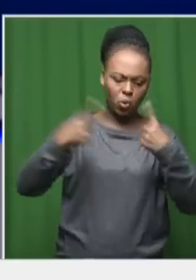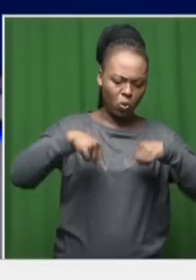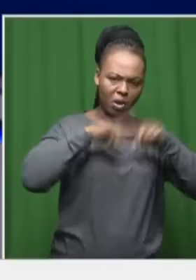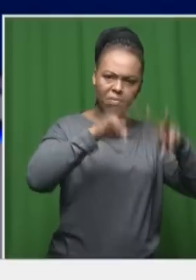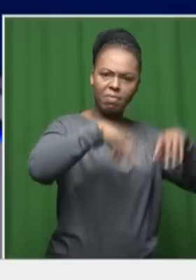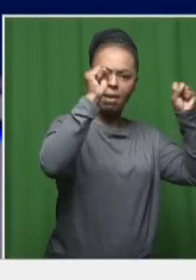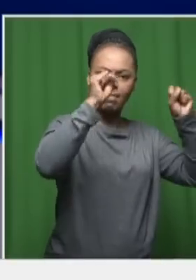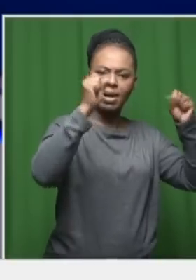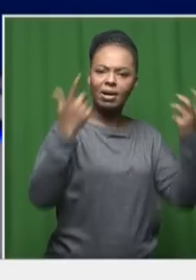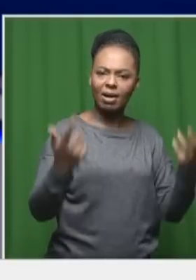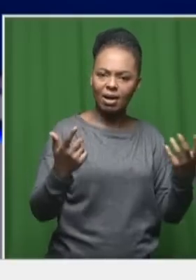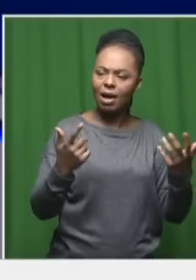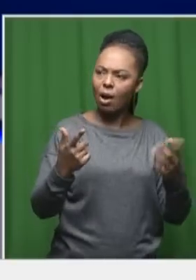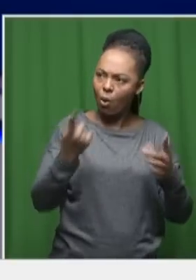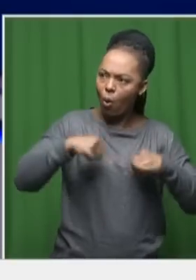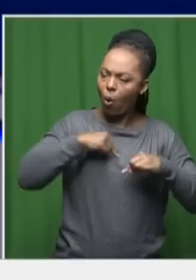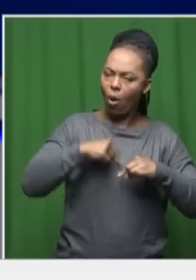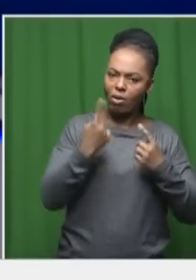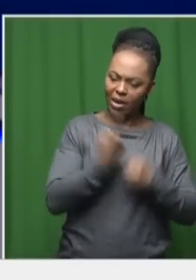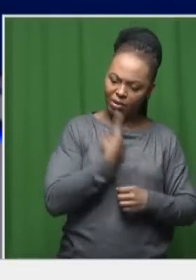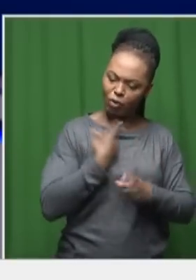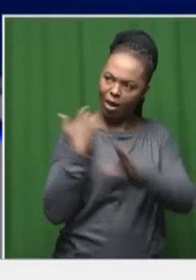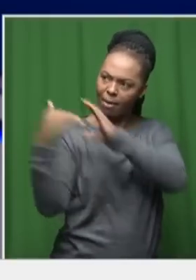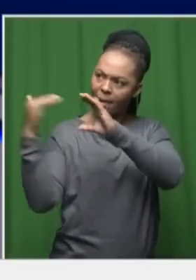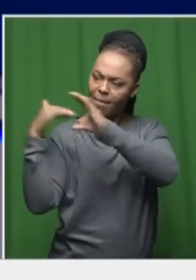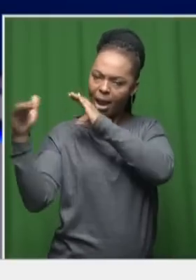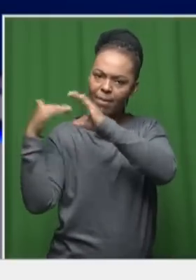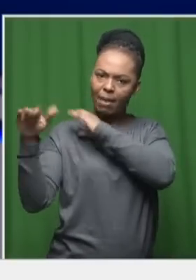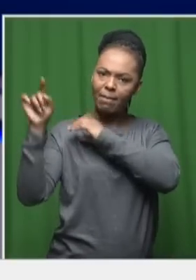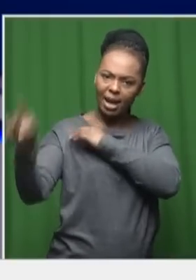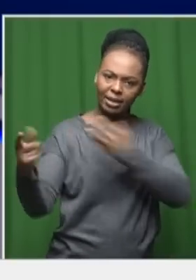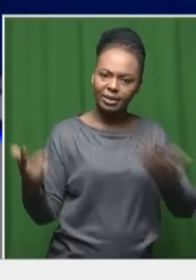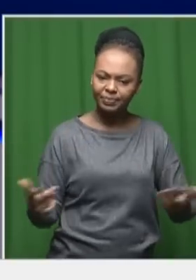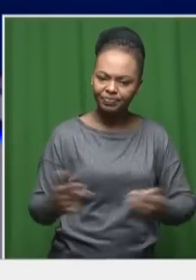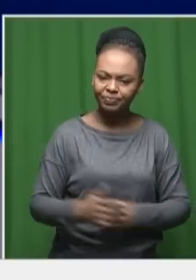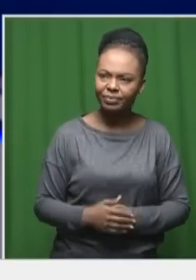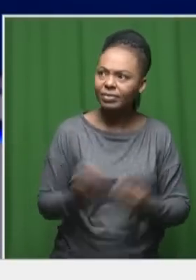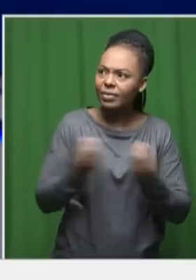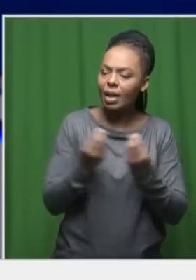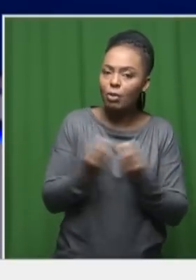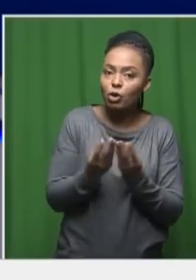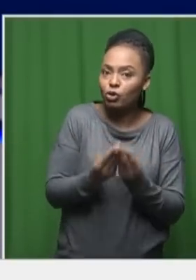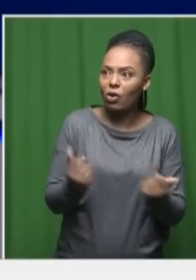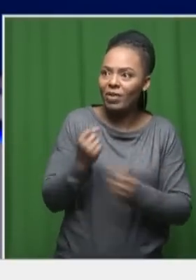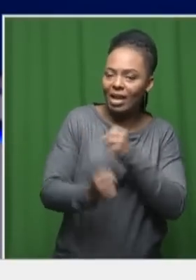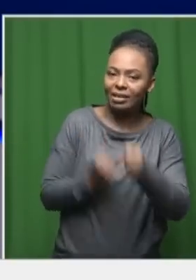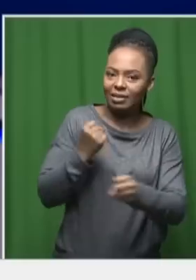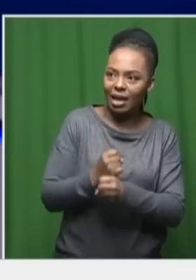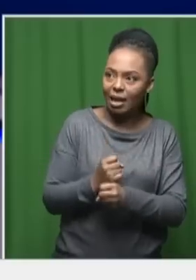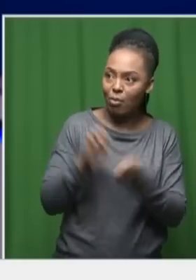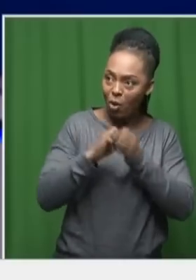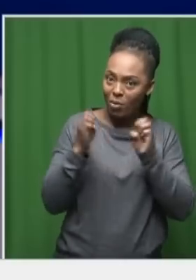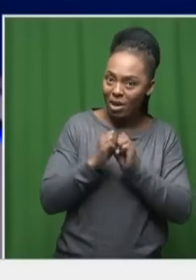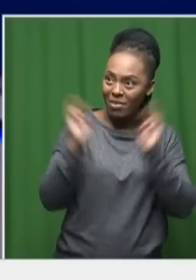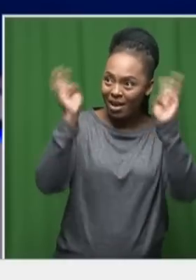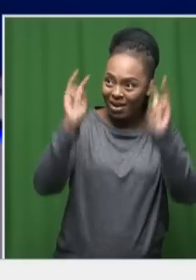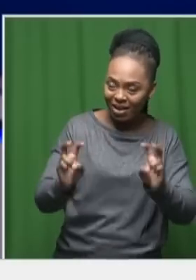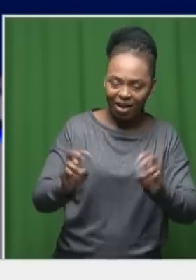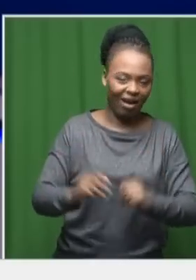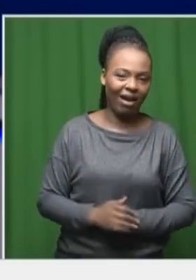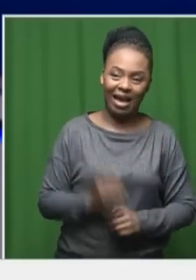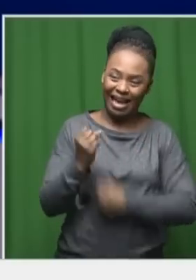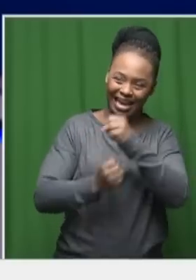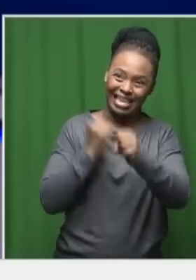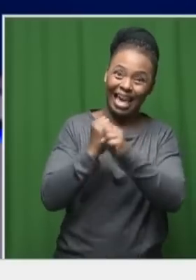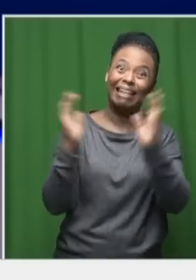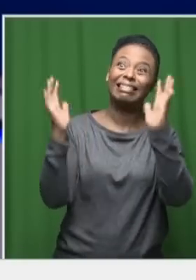types of problems we have, looking at it from a policy perspective, it's not something you're going to resolve next year. Our problems are actually 10 years because for every